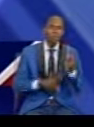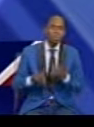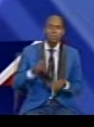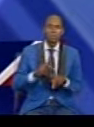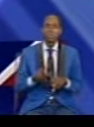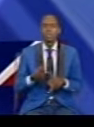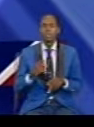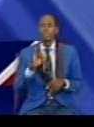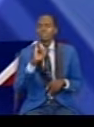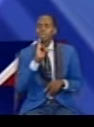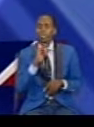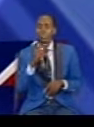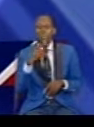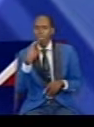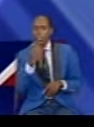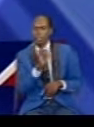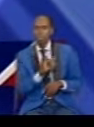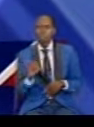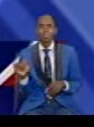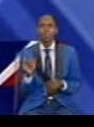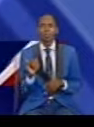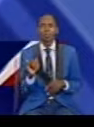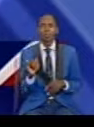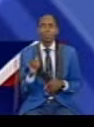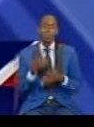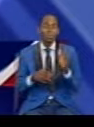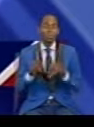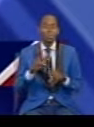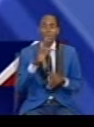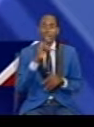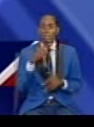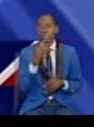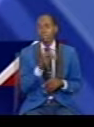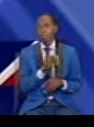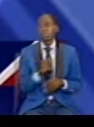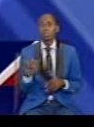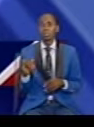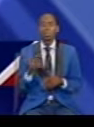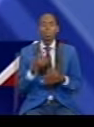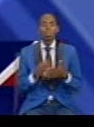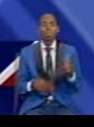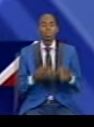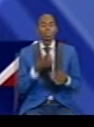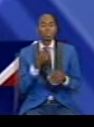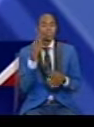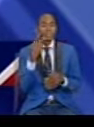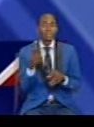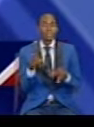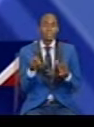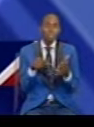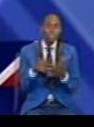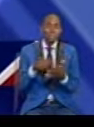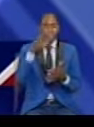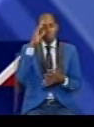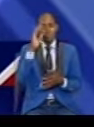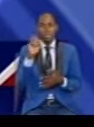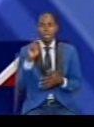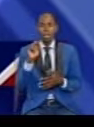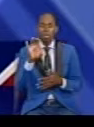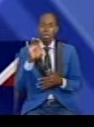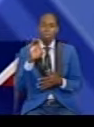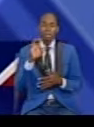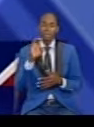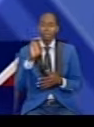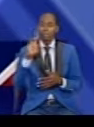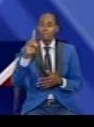did not anyway affect the conviction of this man called Daniel, don't allow what anybody is